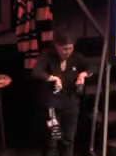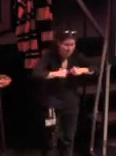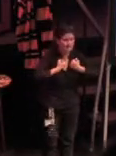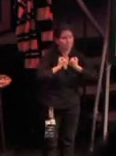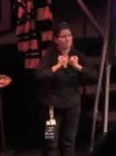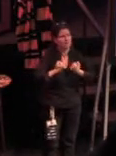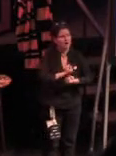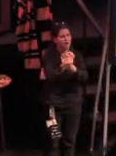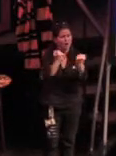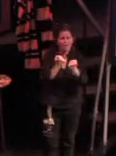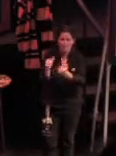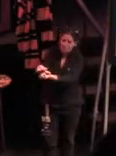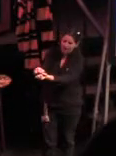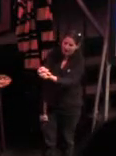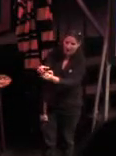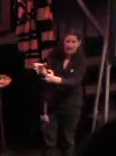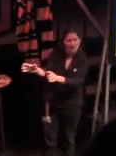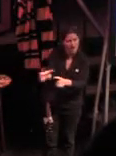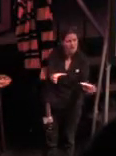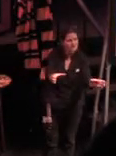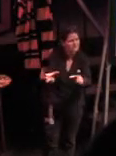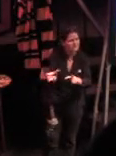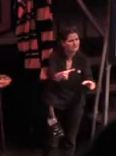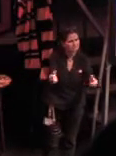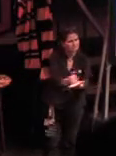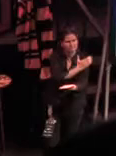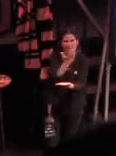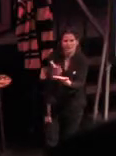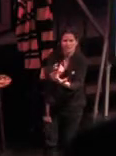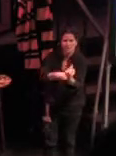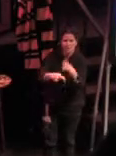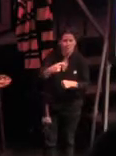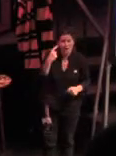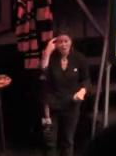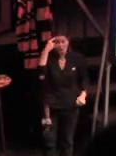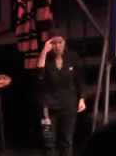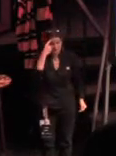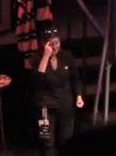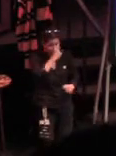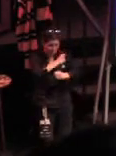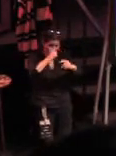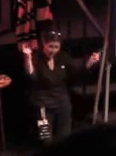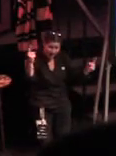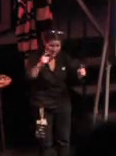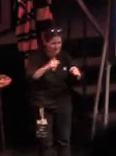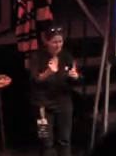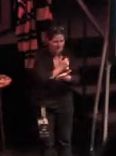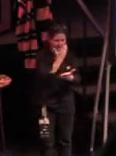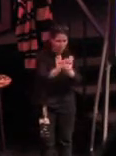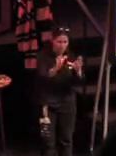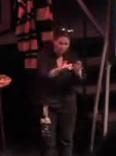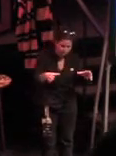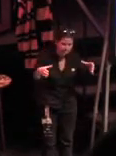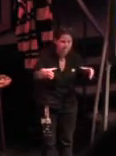or casting, it's making sure that we consciously are making an effort to diversify, not just based on